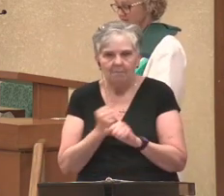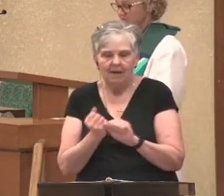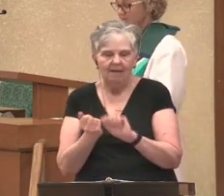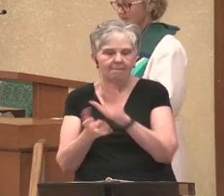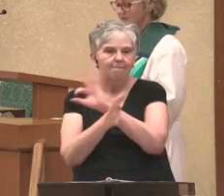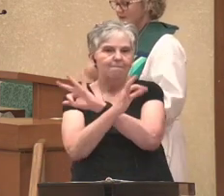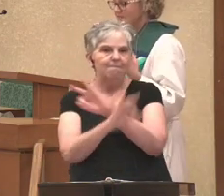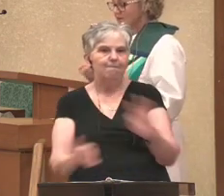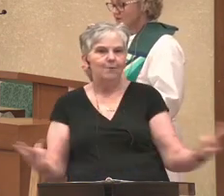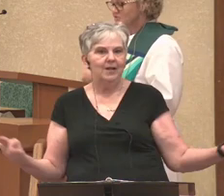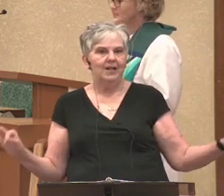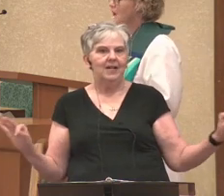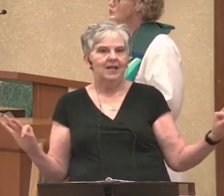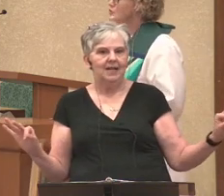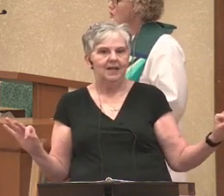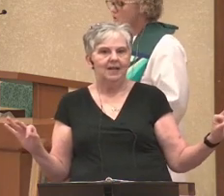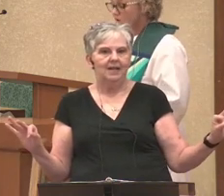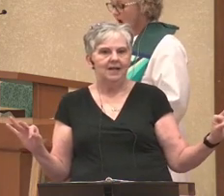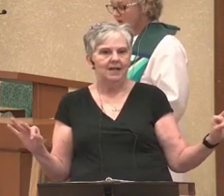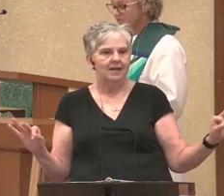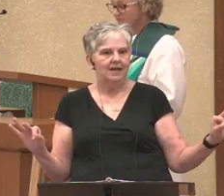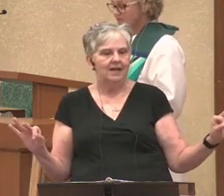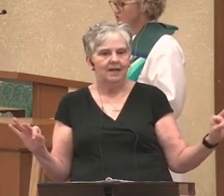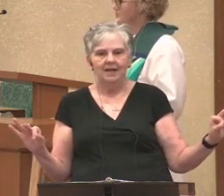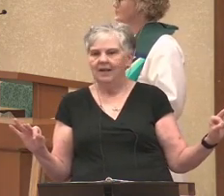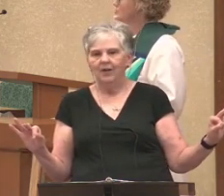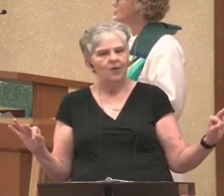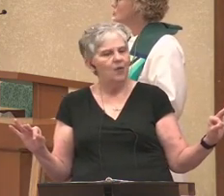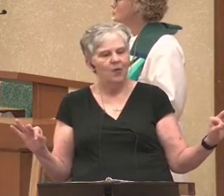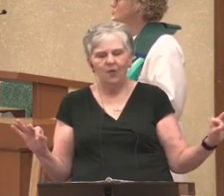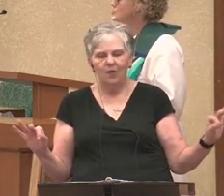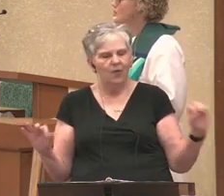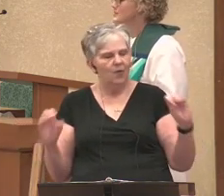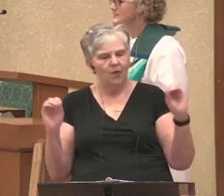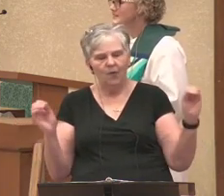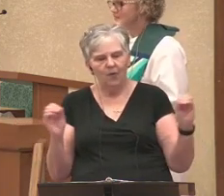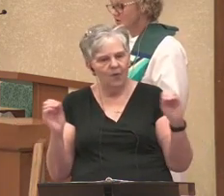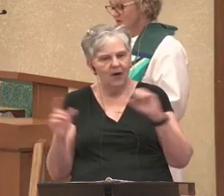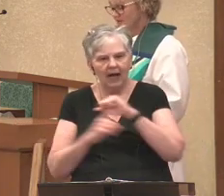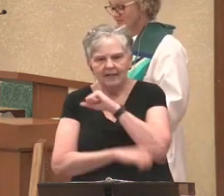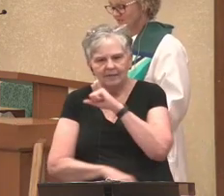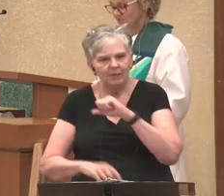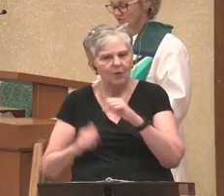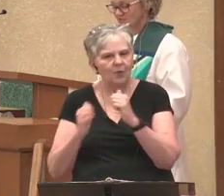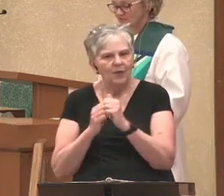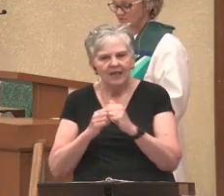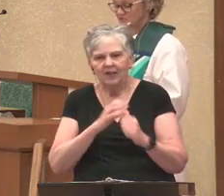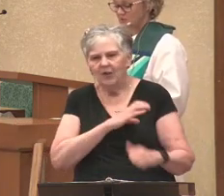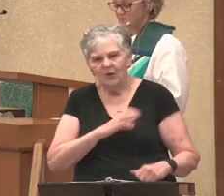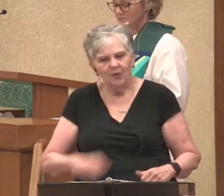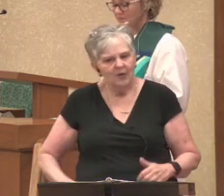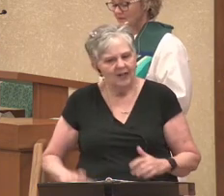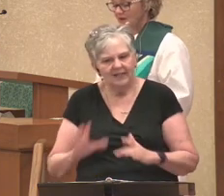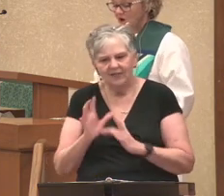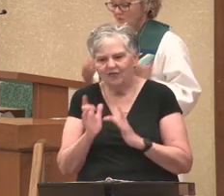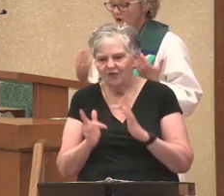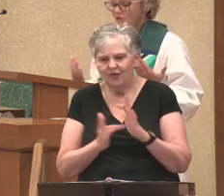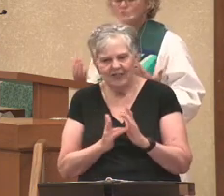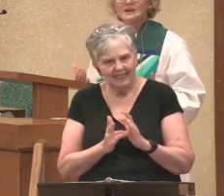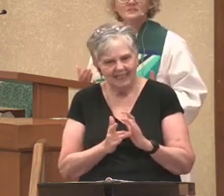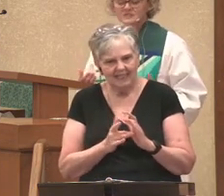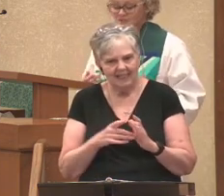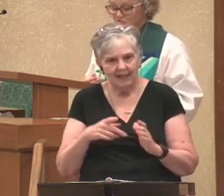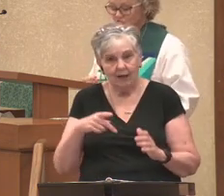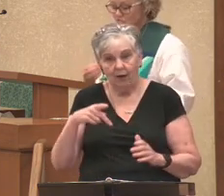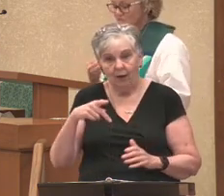free. There is now no condemnation for those who are in Christ Jesus.